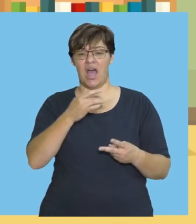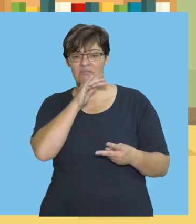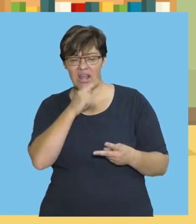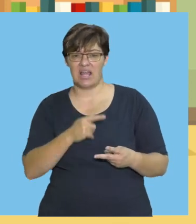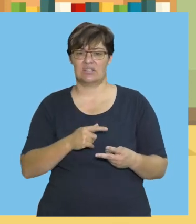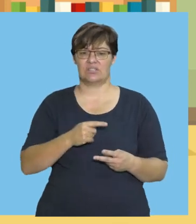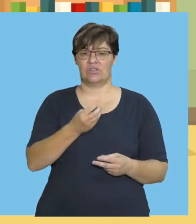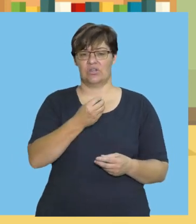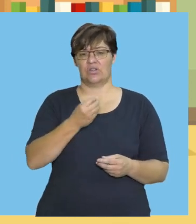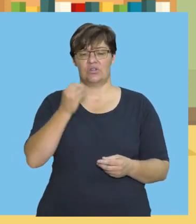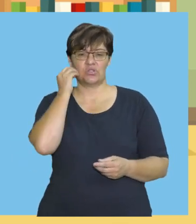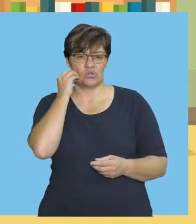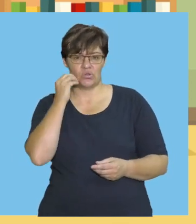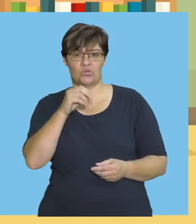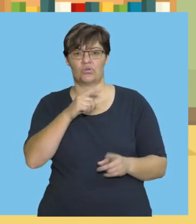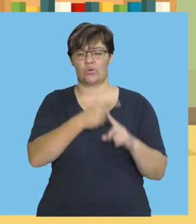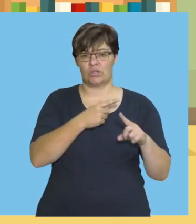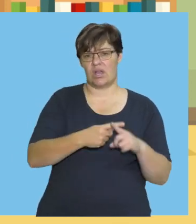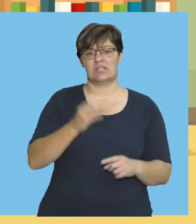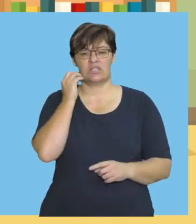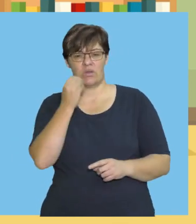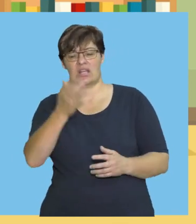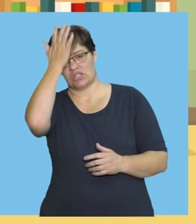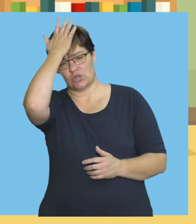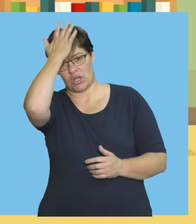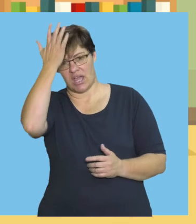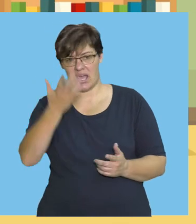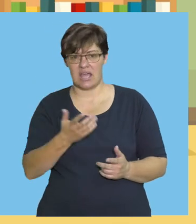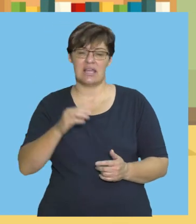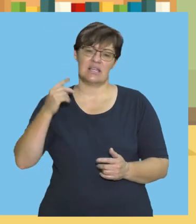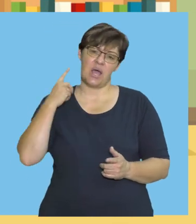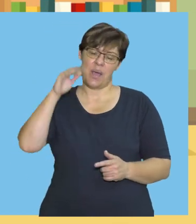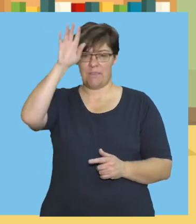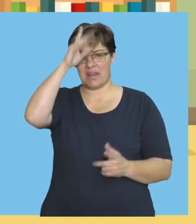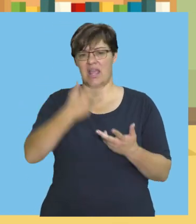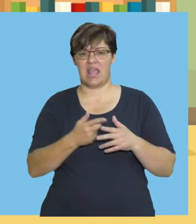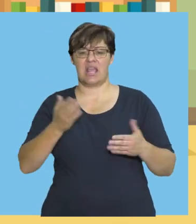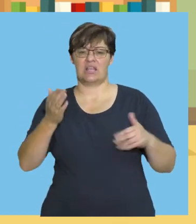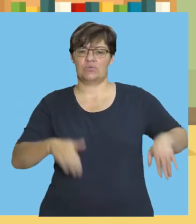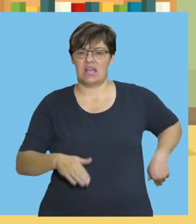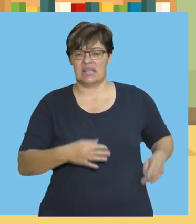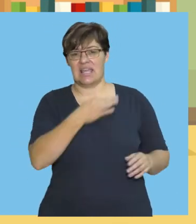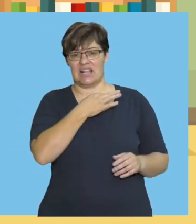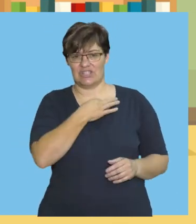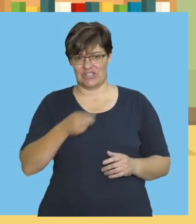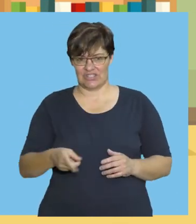Xhosa. Tshivenda, Ndebele, Setswana, Setsonga. Sepedi, Siswati, English.